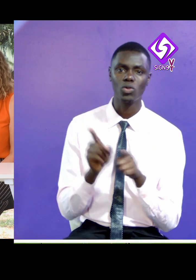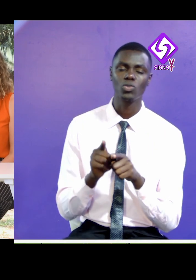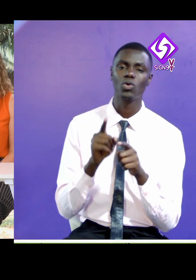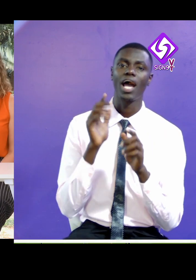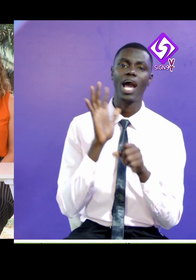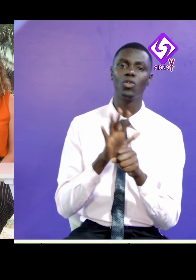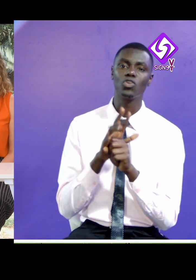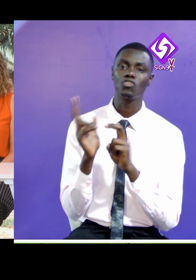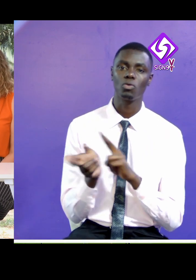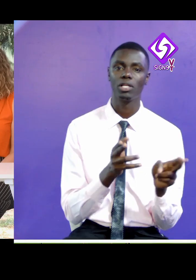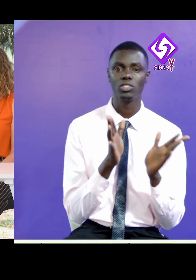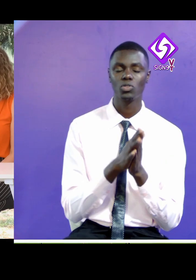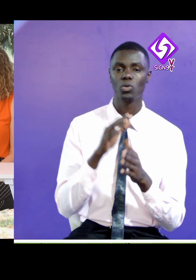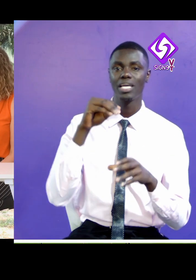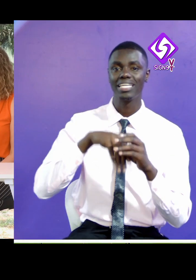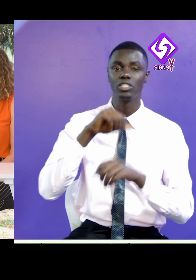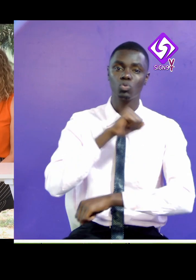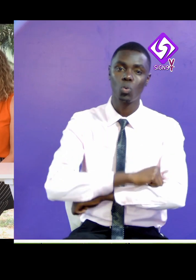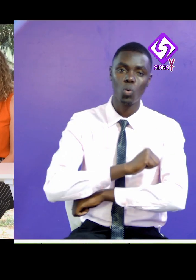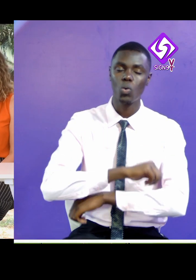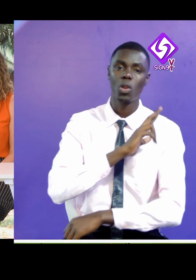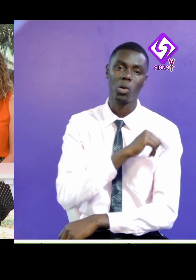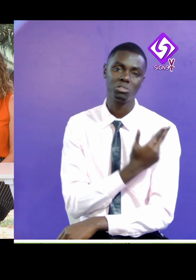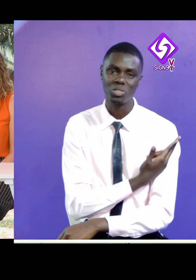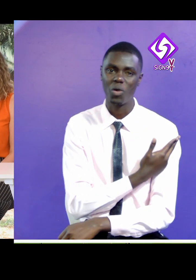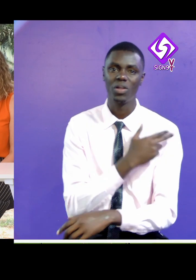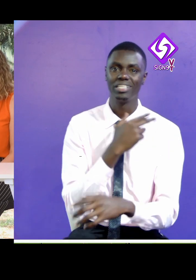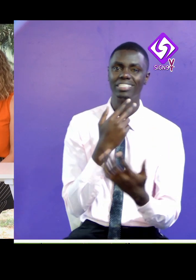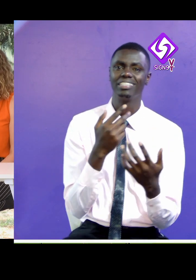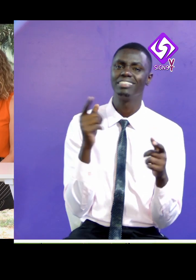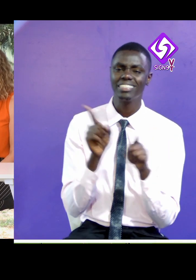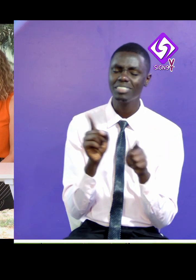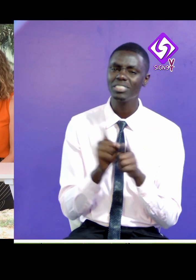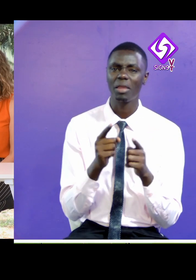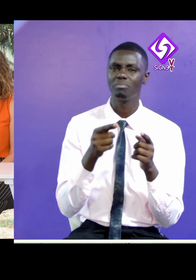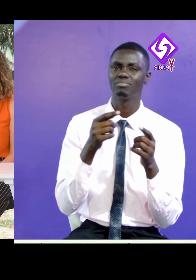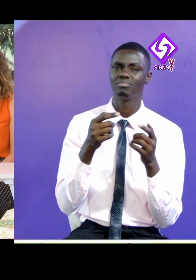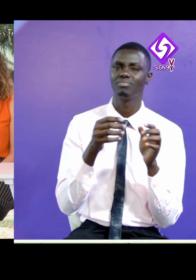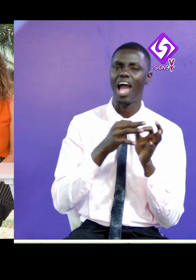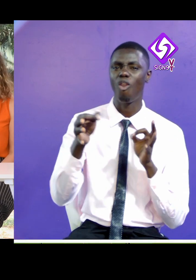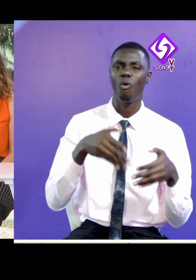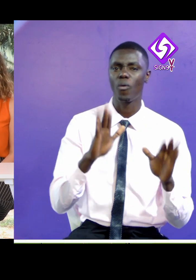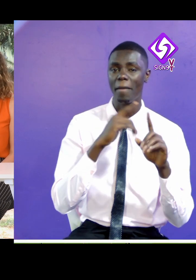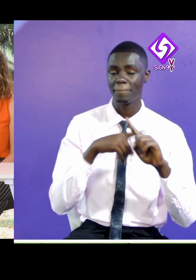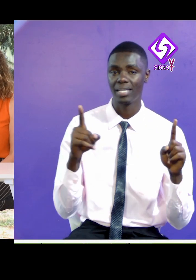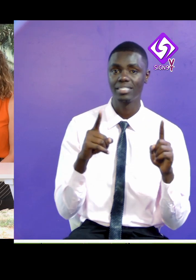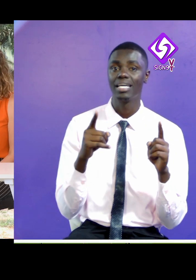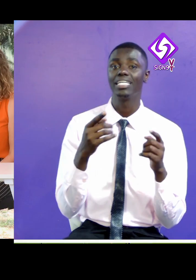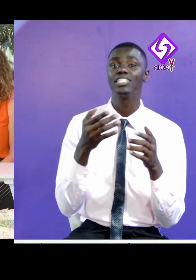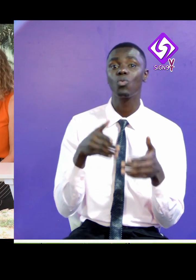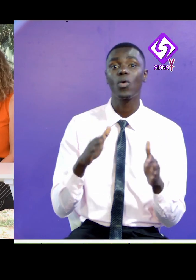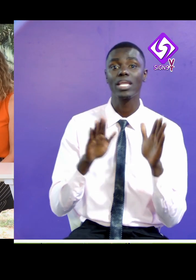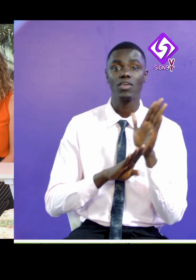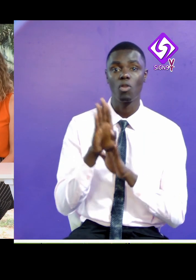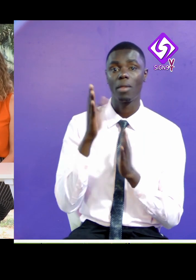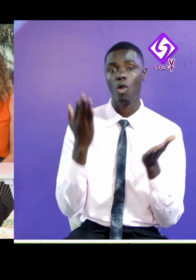of normalization within the schools, within the hospitals. It's still a long way to go, but it's a lot more